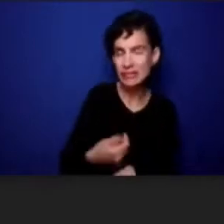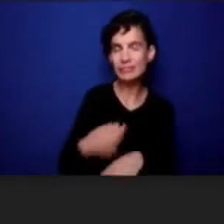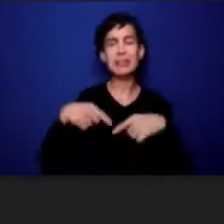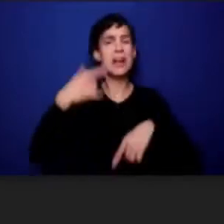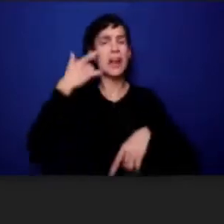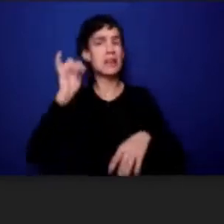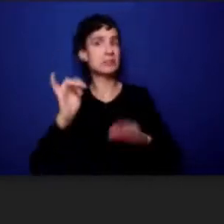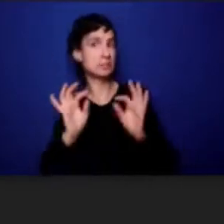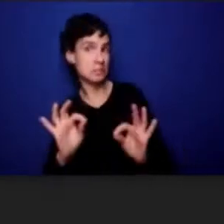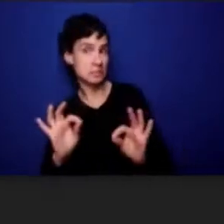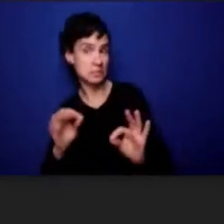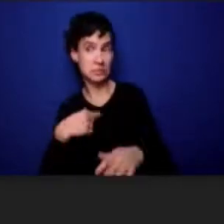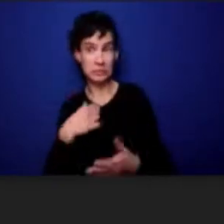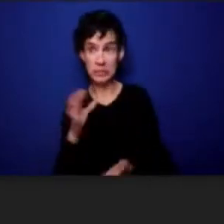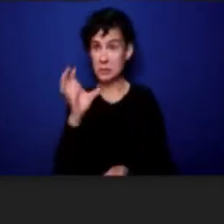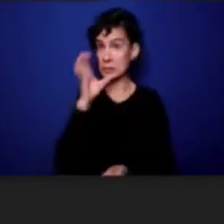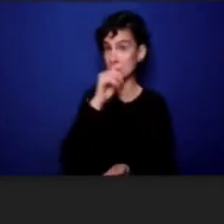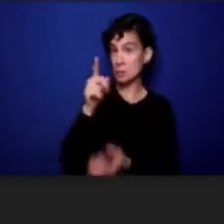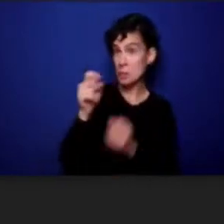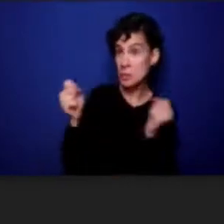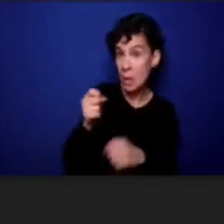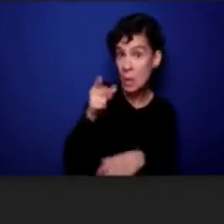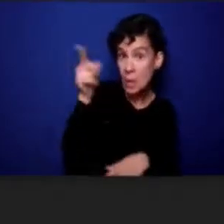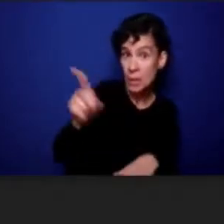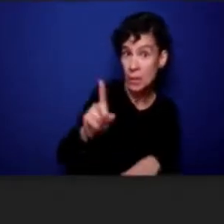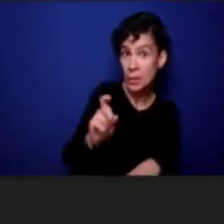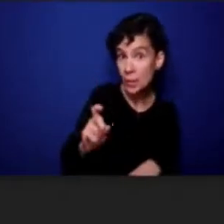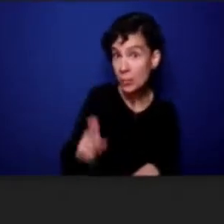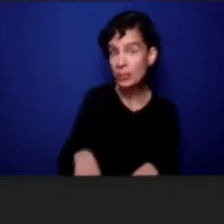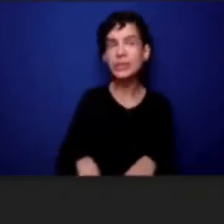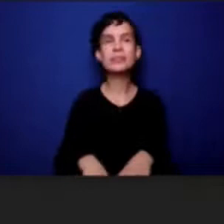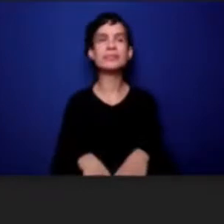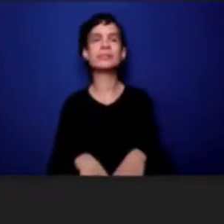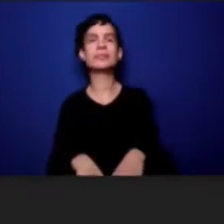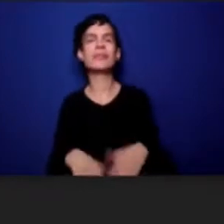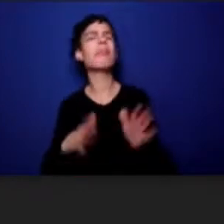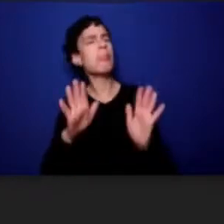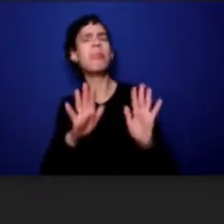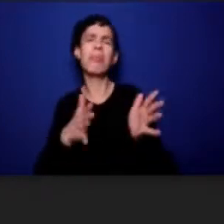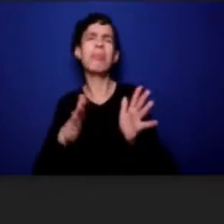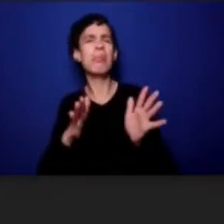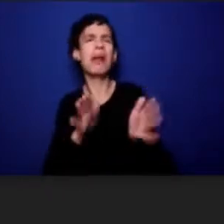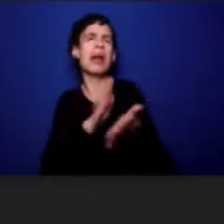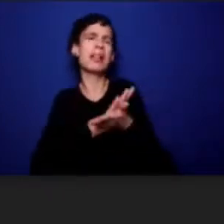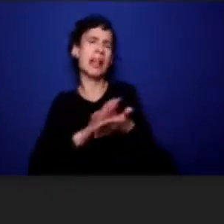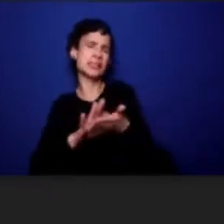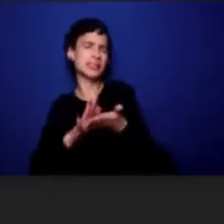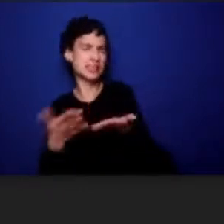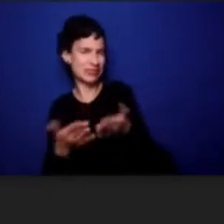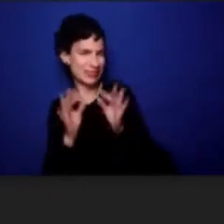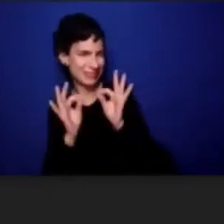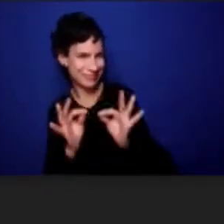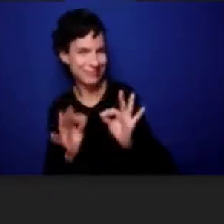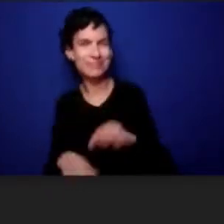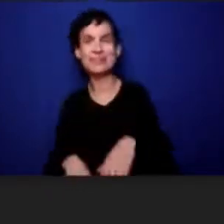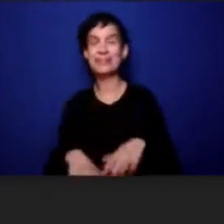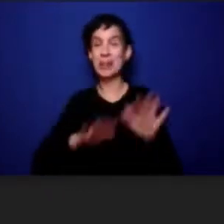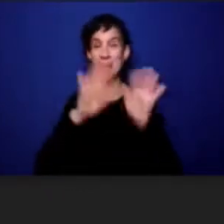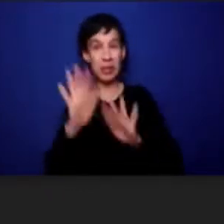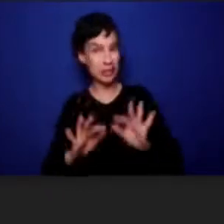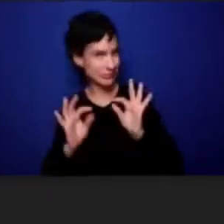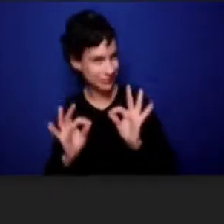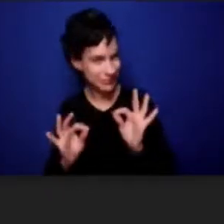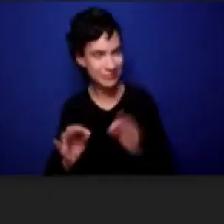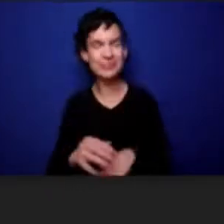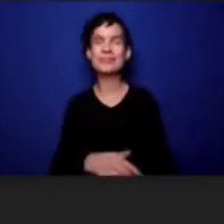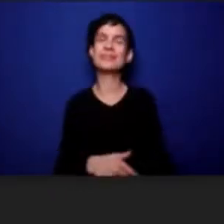but imagine it's pretty chilly up there. So, Covering, it's quite nice. is it good? Oh, good.